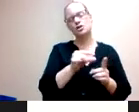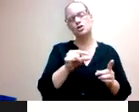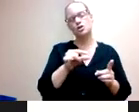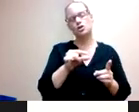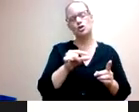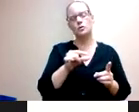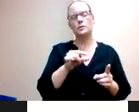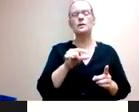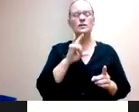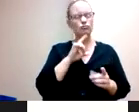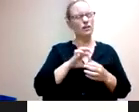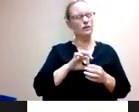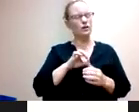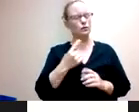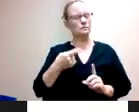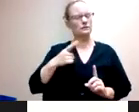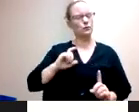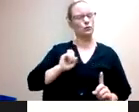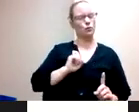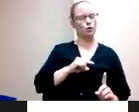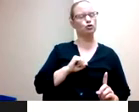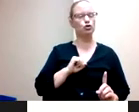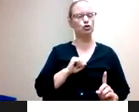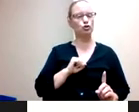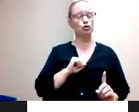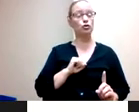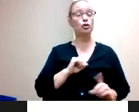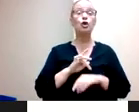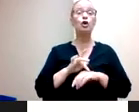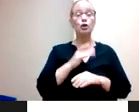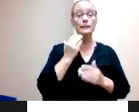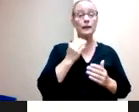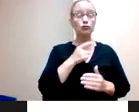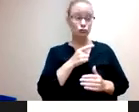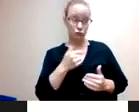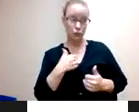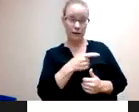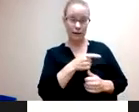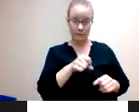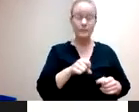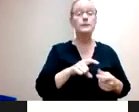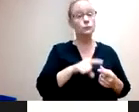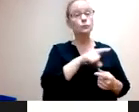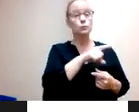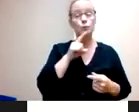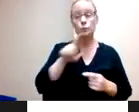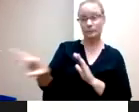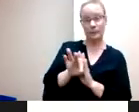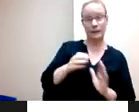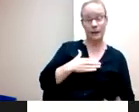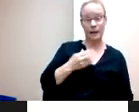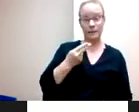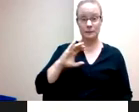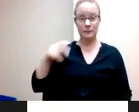question specific. I may, with my early dementia, have capacity to pick my healthcare proxy. I know who I